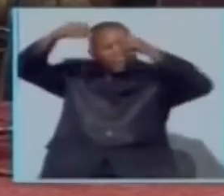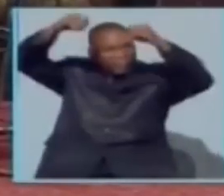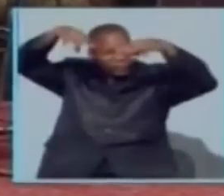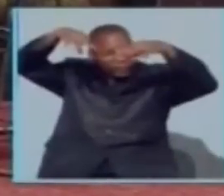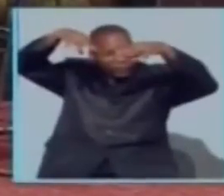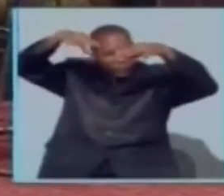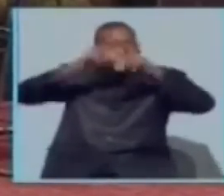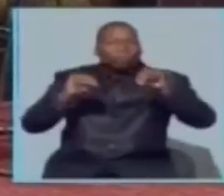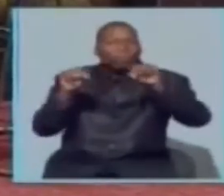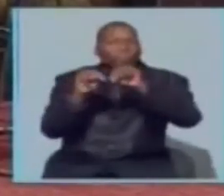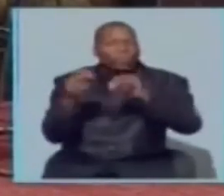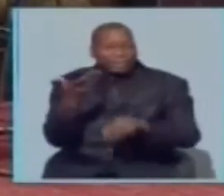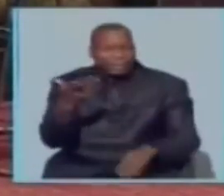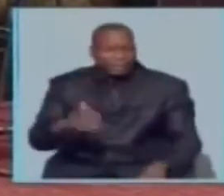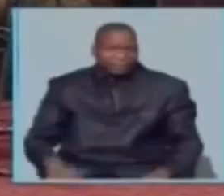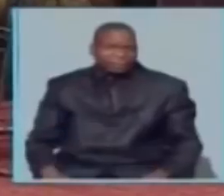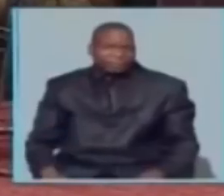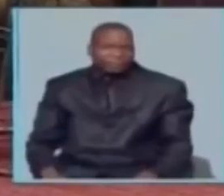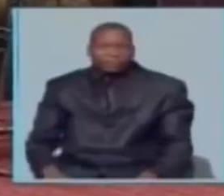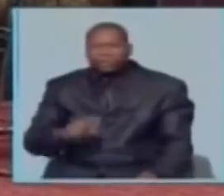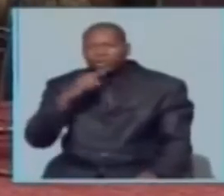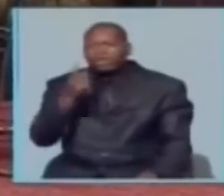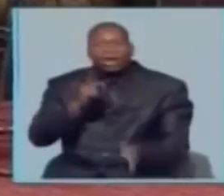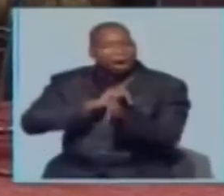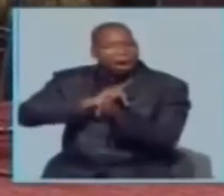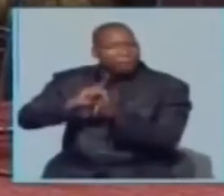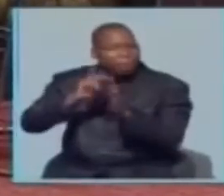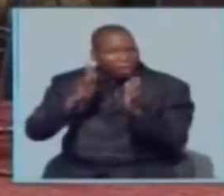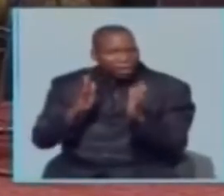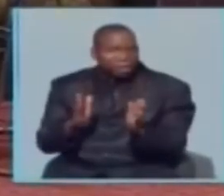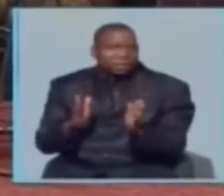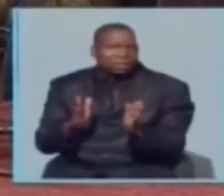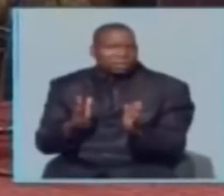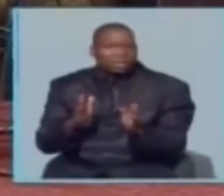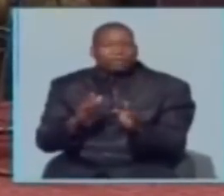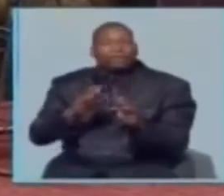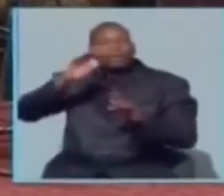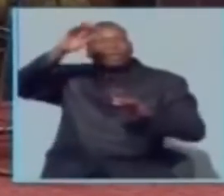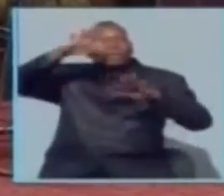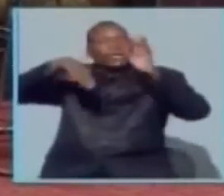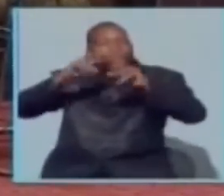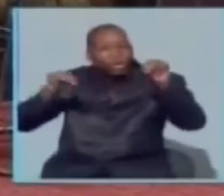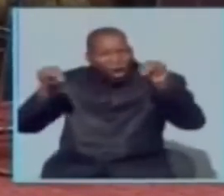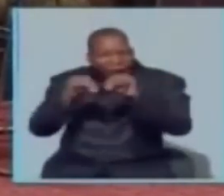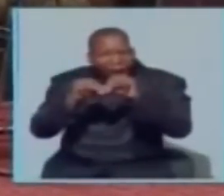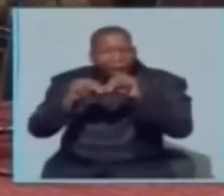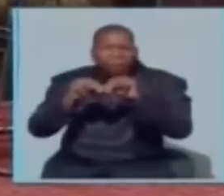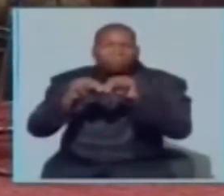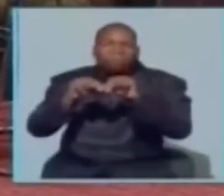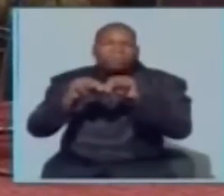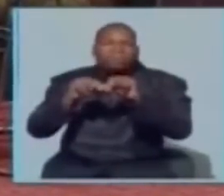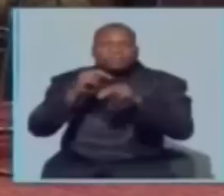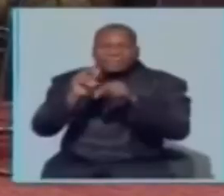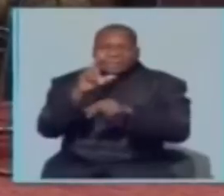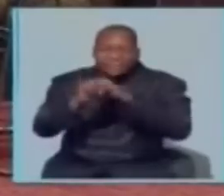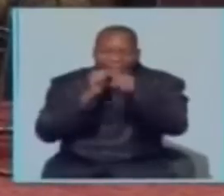normal? Well, the experts say if we have normal rains, it would obviously take about 3